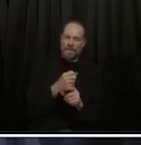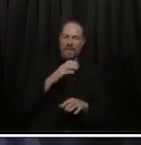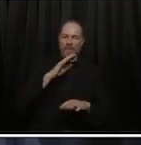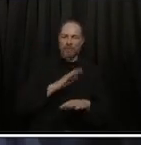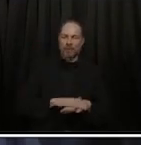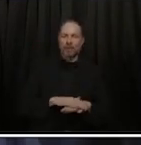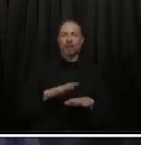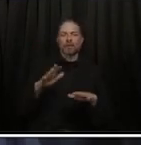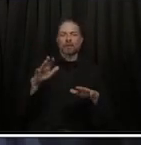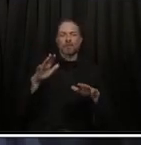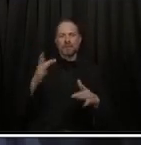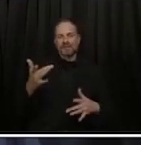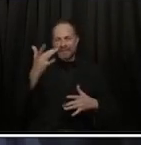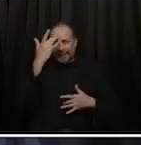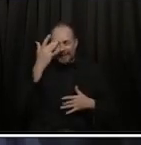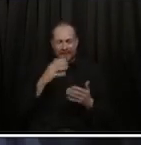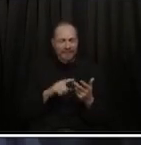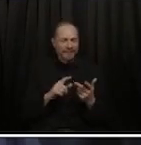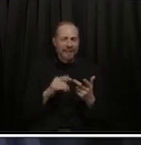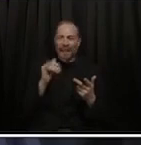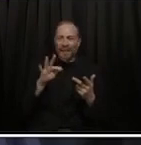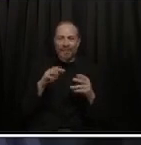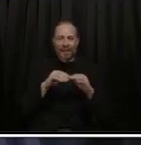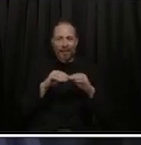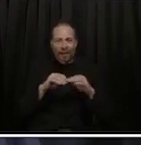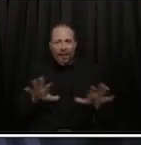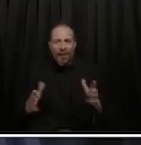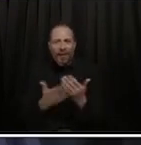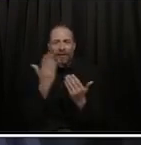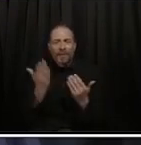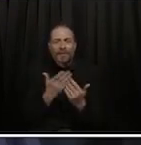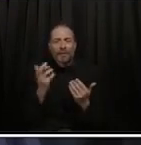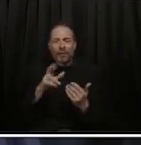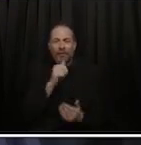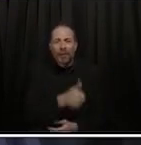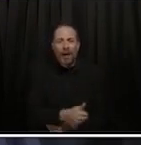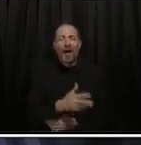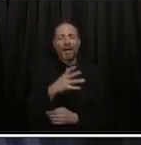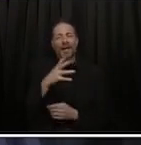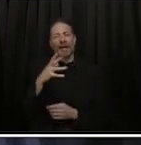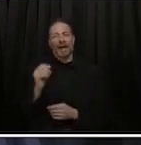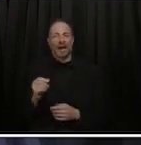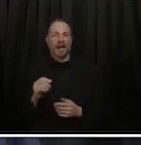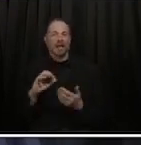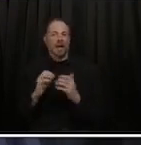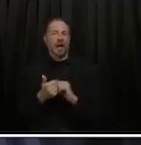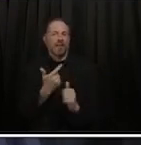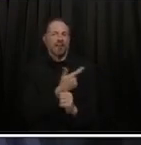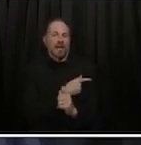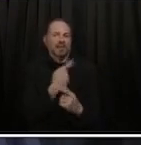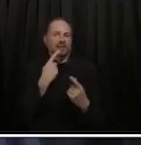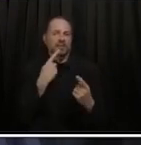virulence, on how contagious it is, and on vaccine efficacy in the coming weeks.